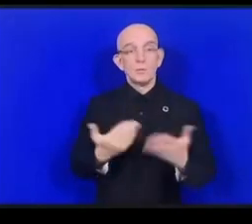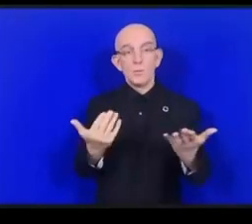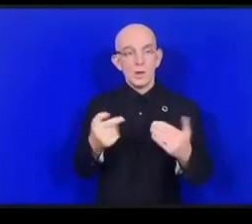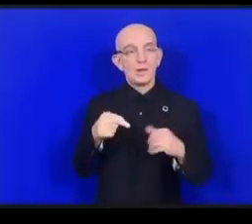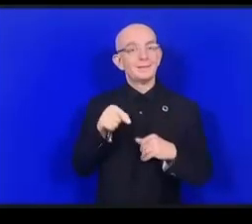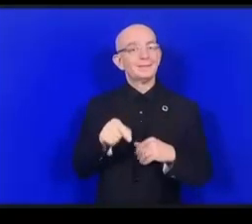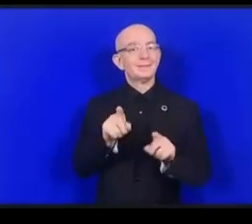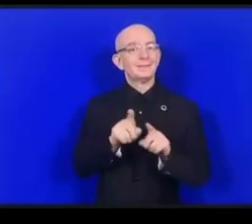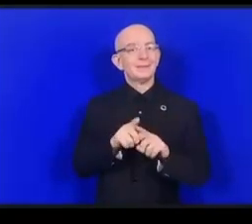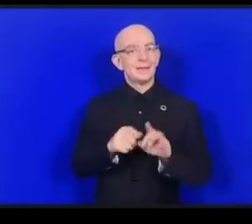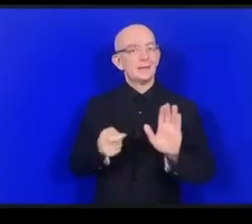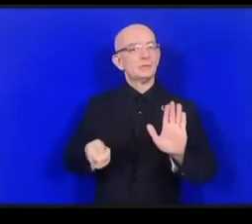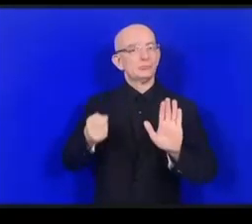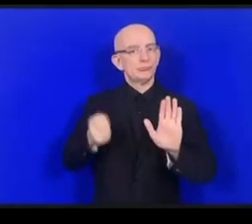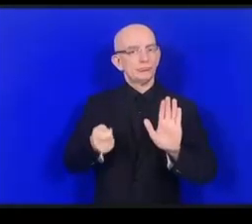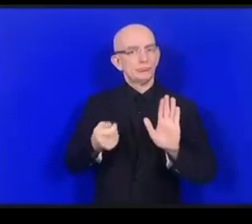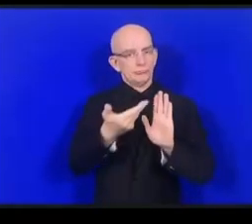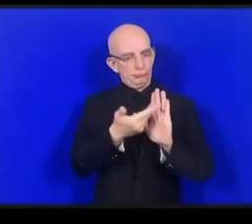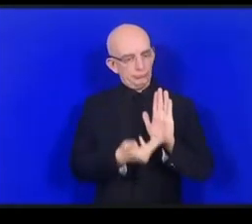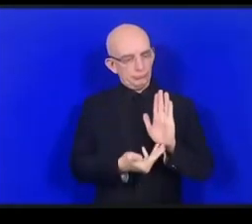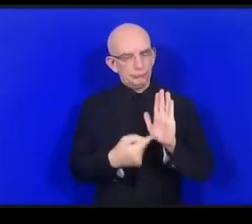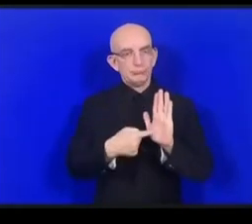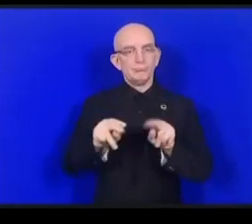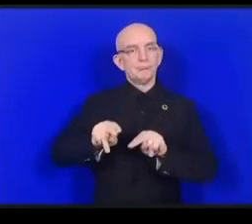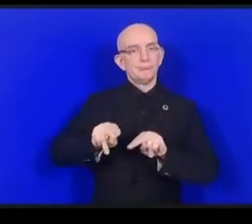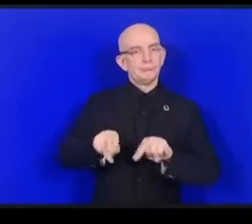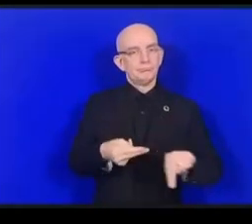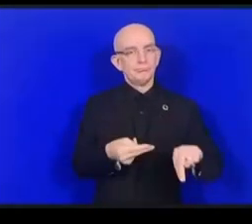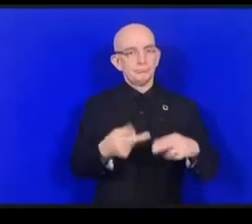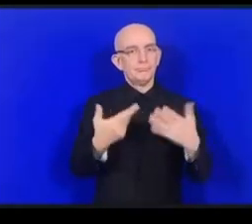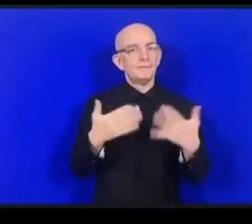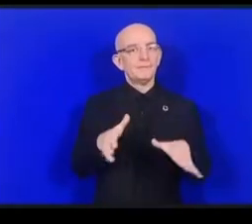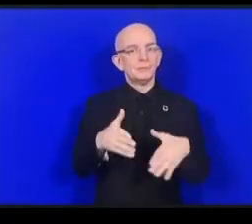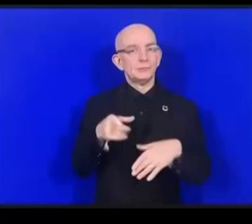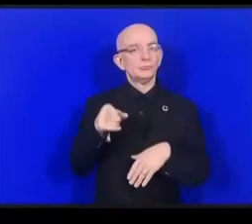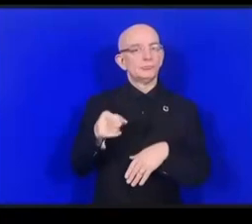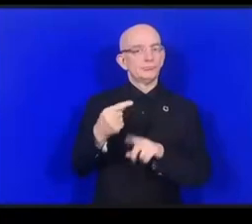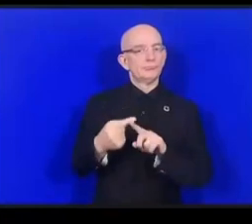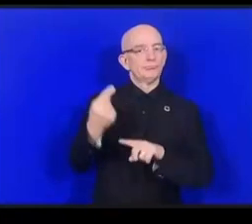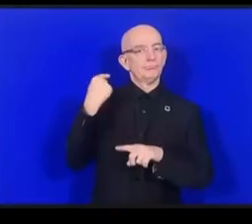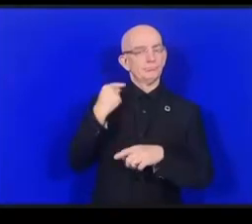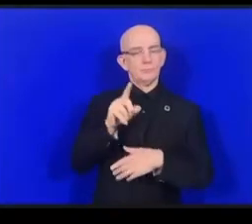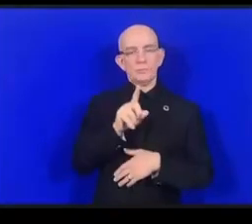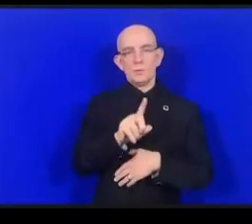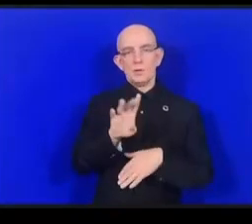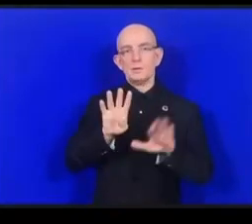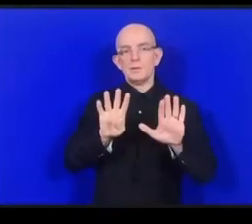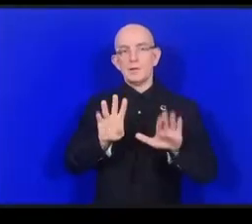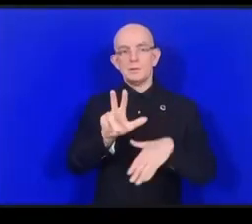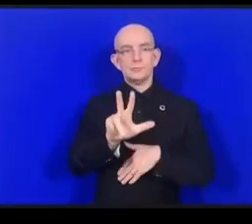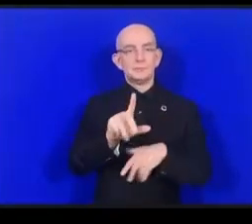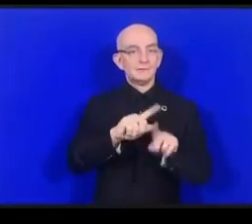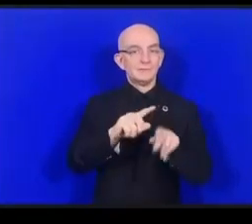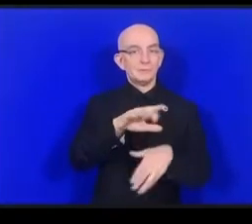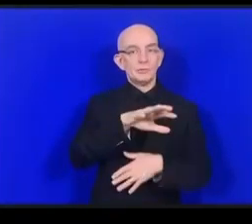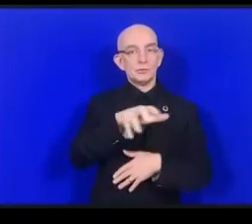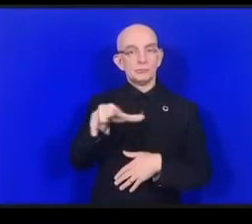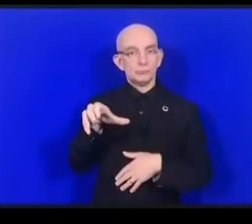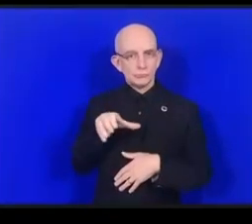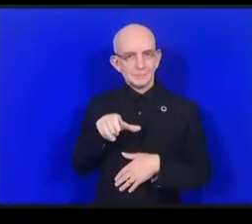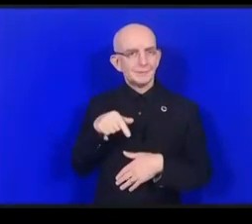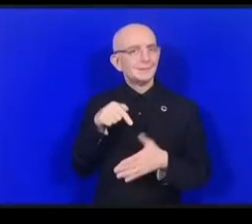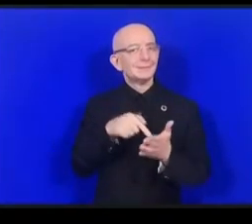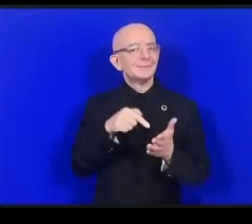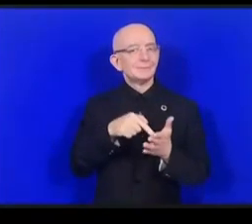And what it means is that this has to be built into the language of member state governments when they're